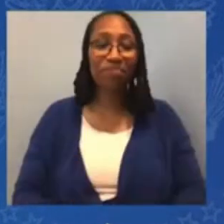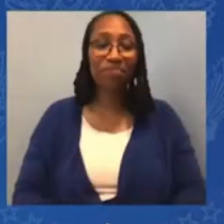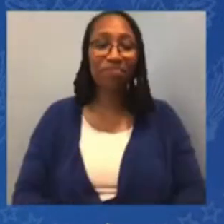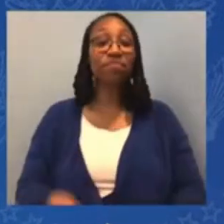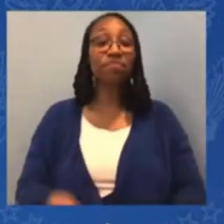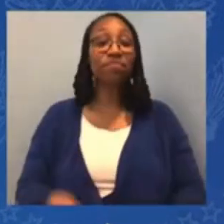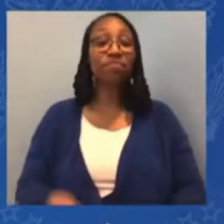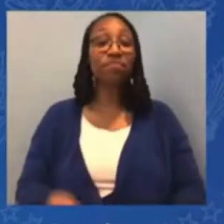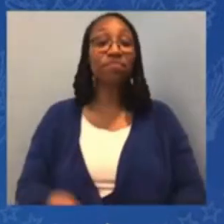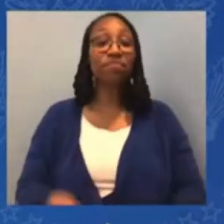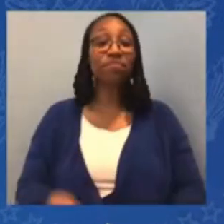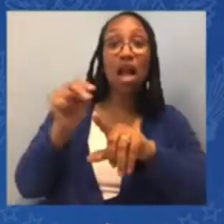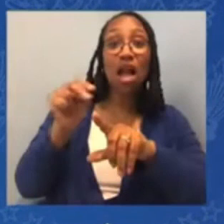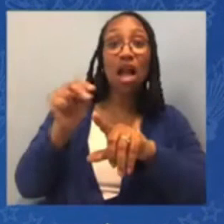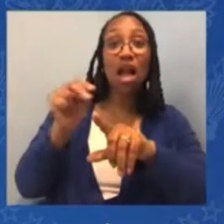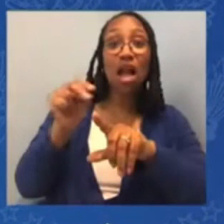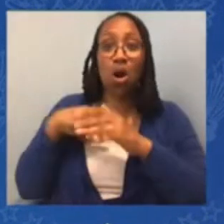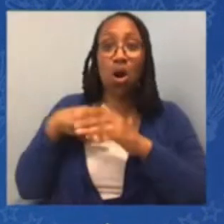year,